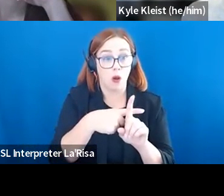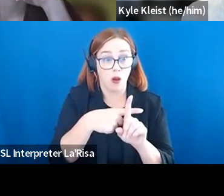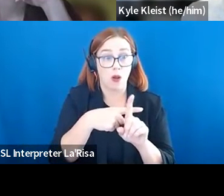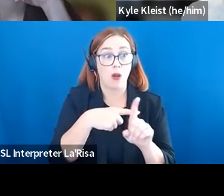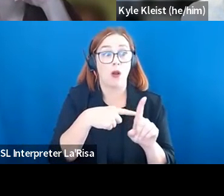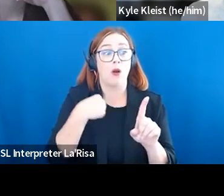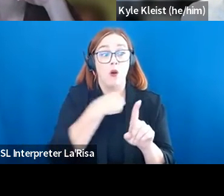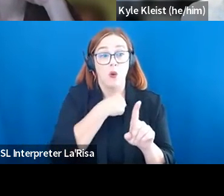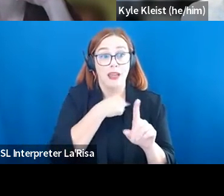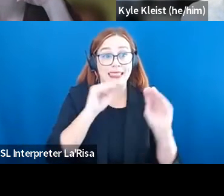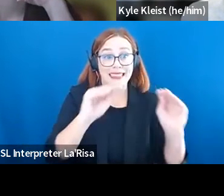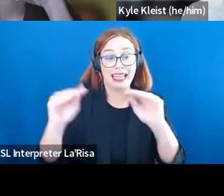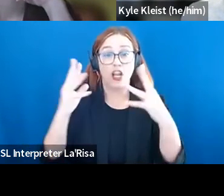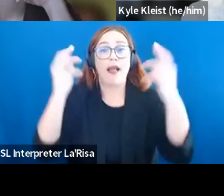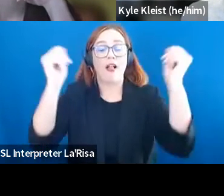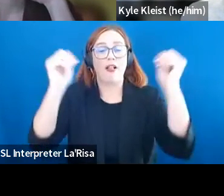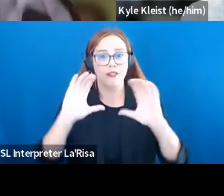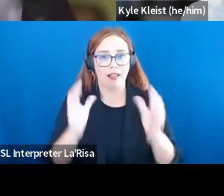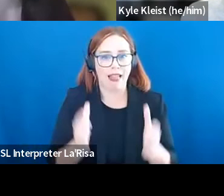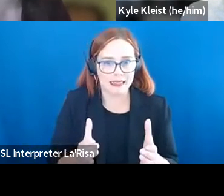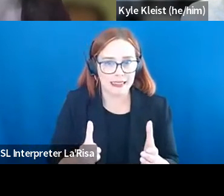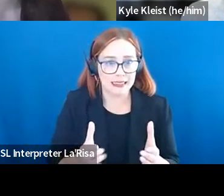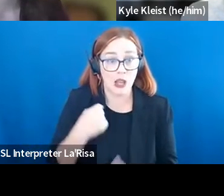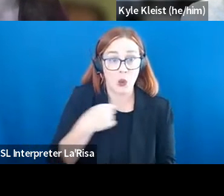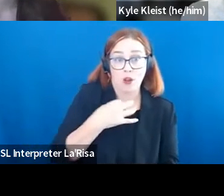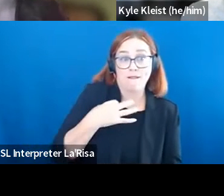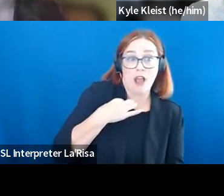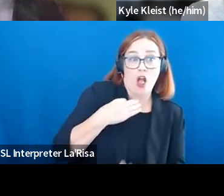the volunteers. We're paid by New Vistas to do this, but